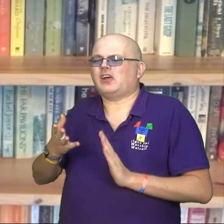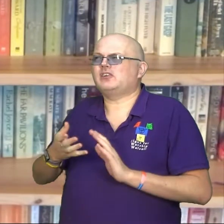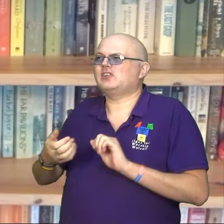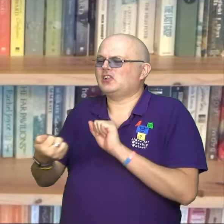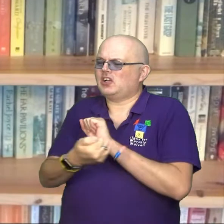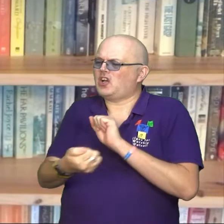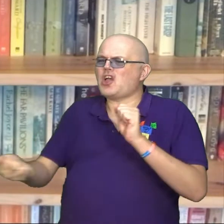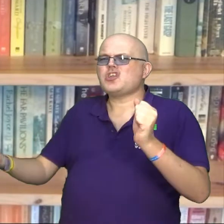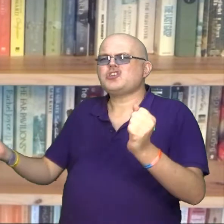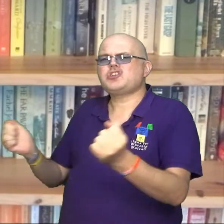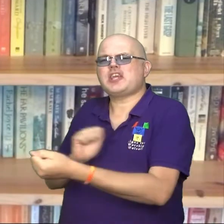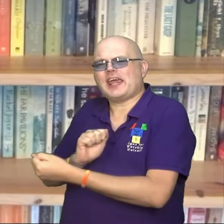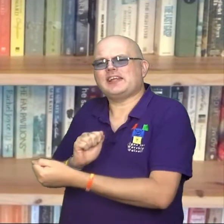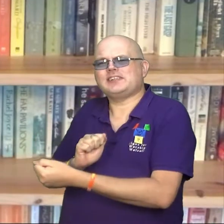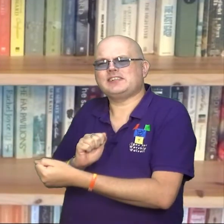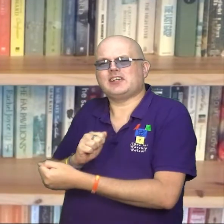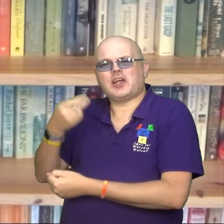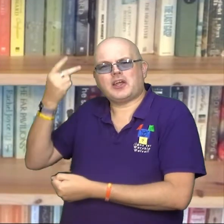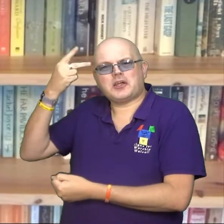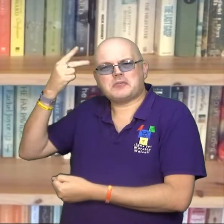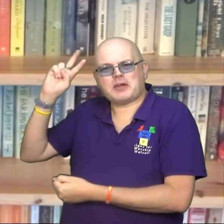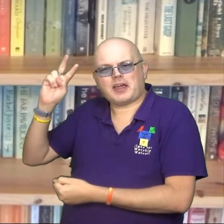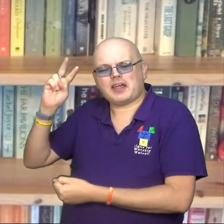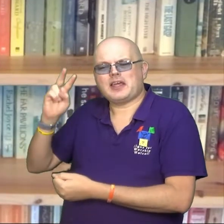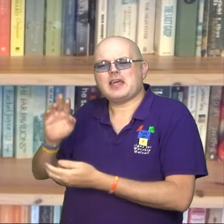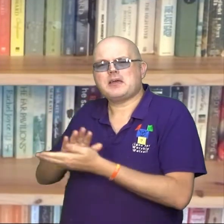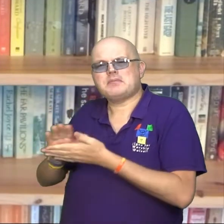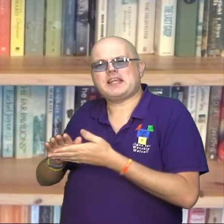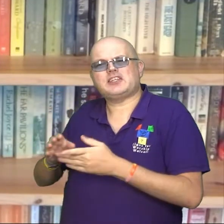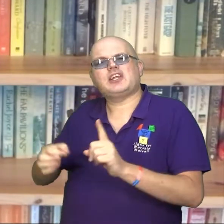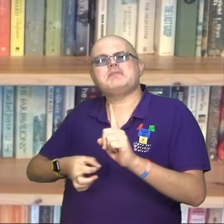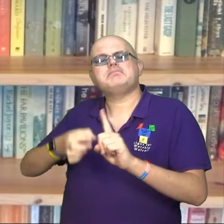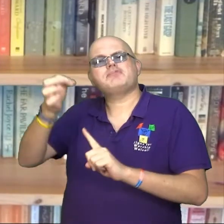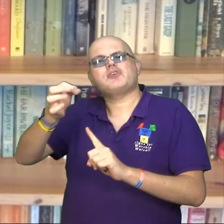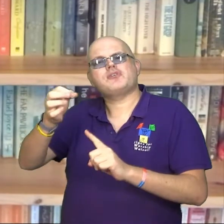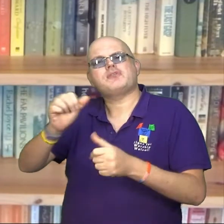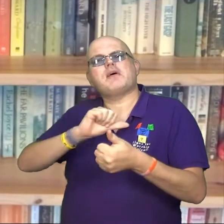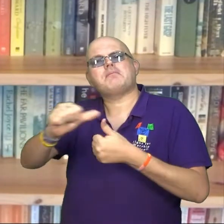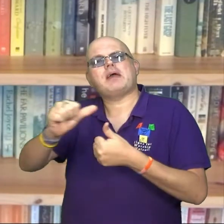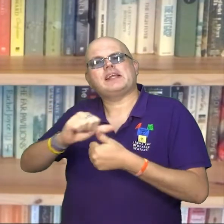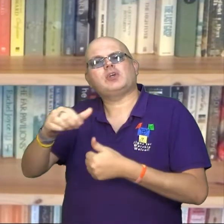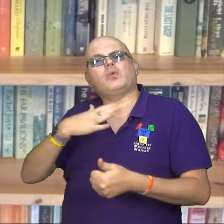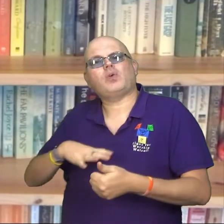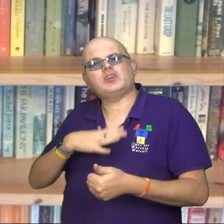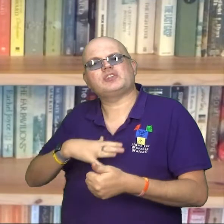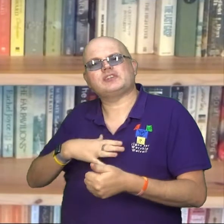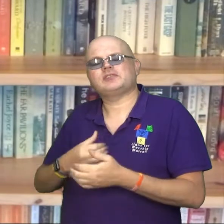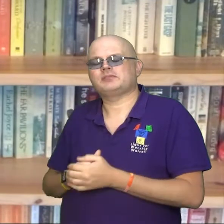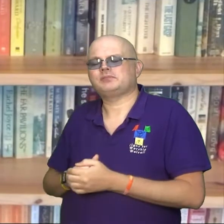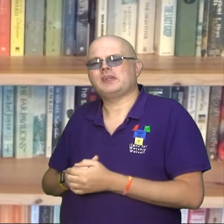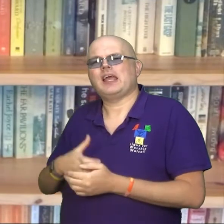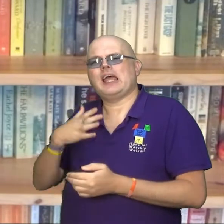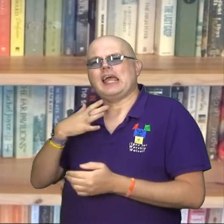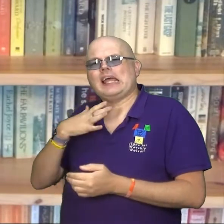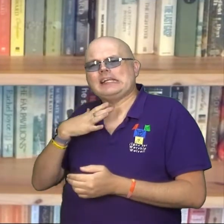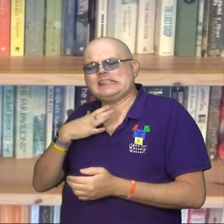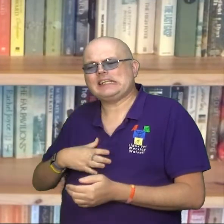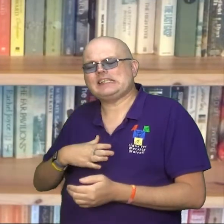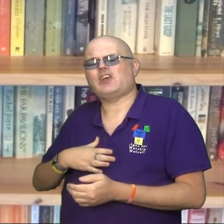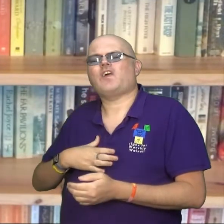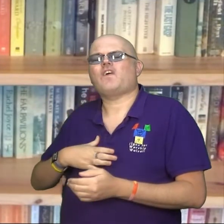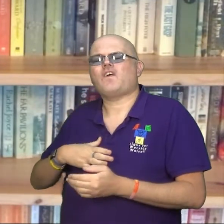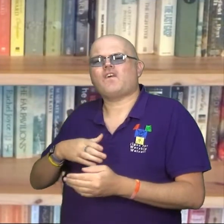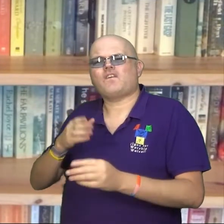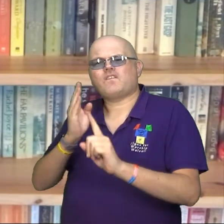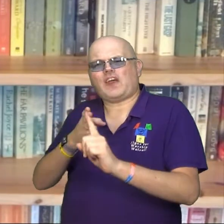to God. It's about turning to go in a different direction and seeking to do better in the future. We